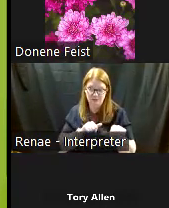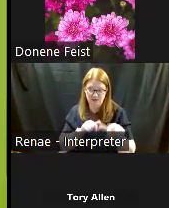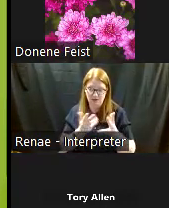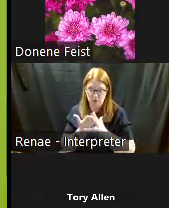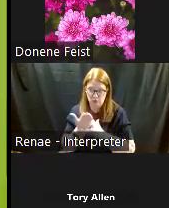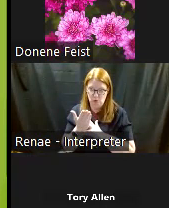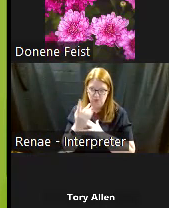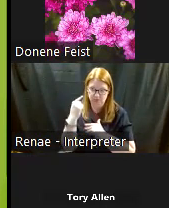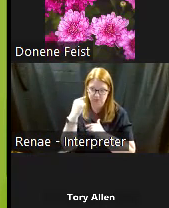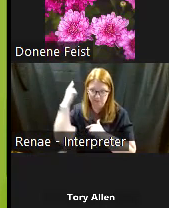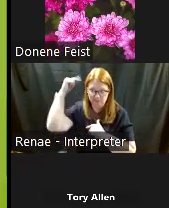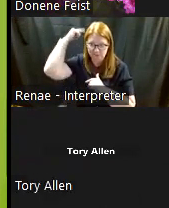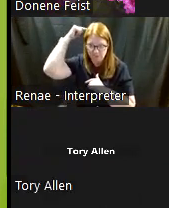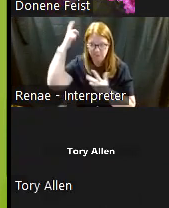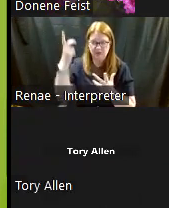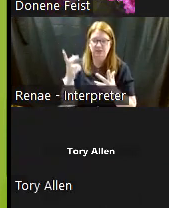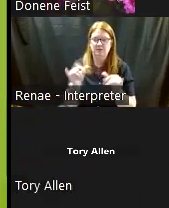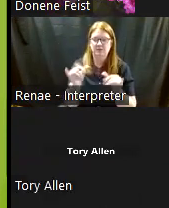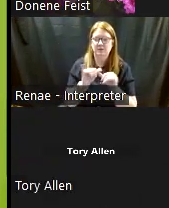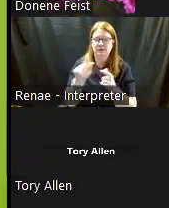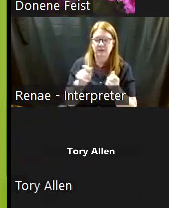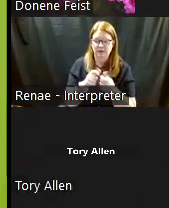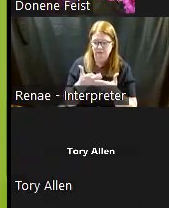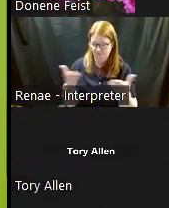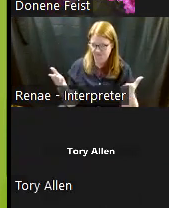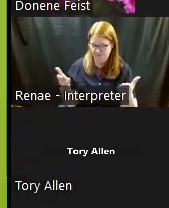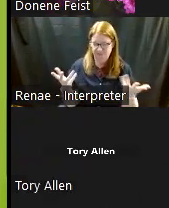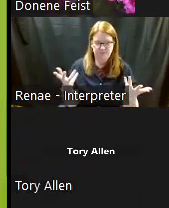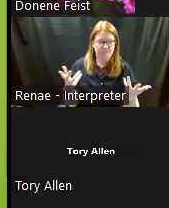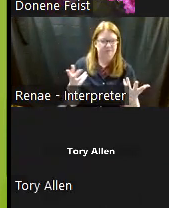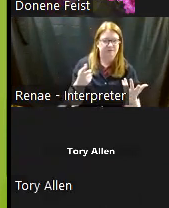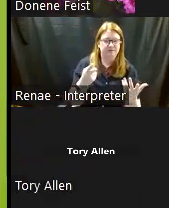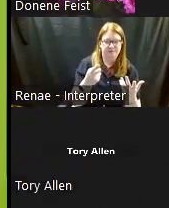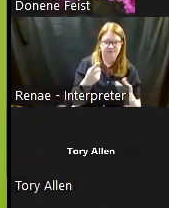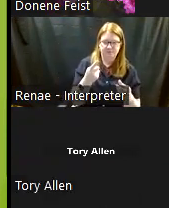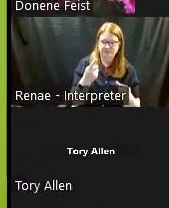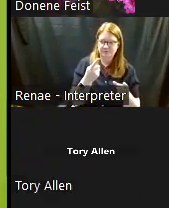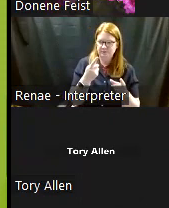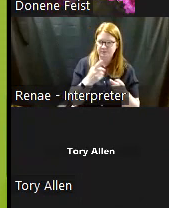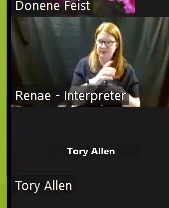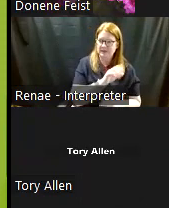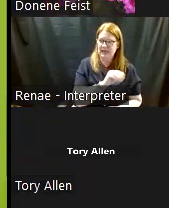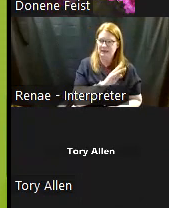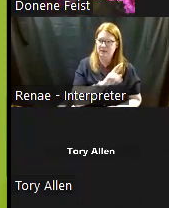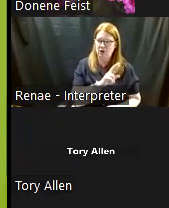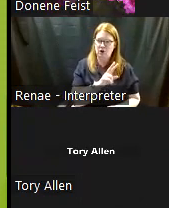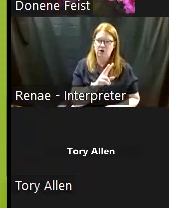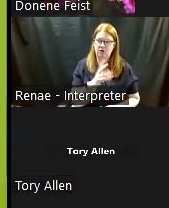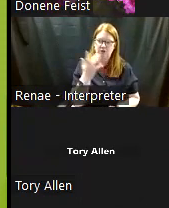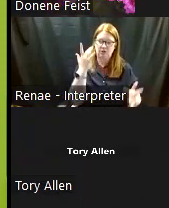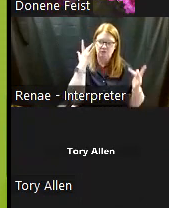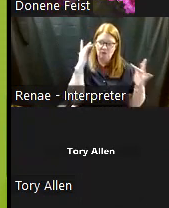measuring up to a certain point in the pathway. We use correction factors to convert like the ABR volume